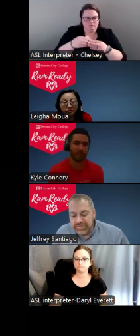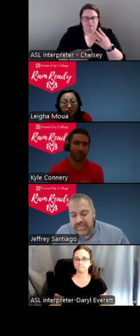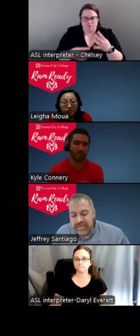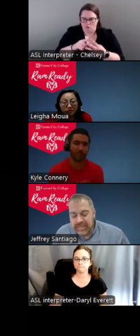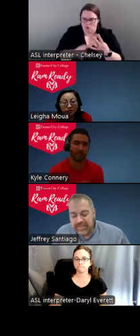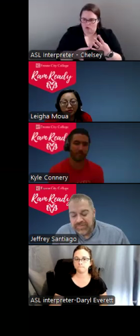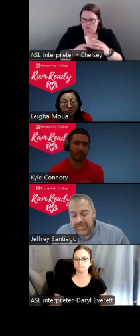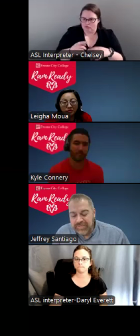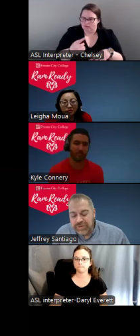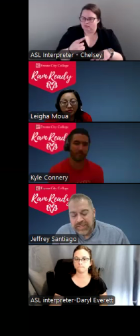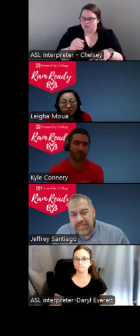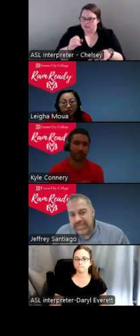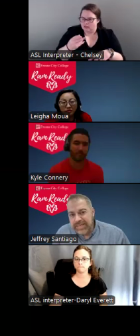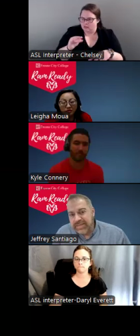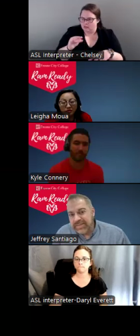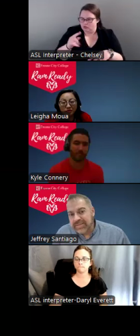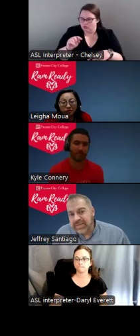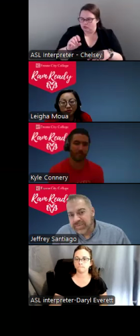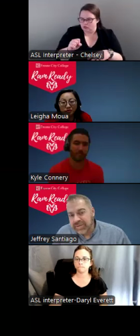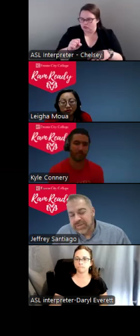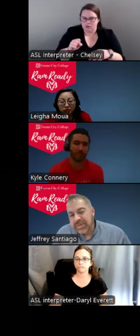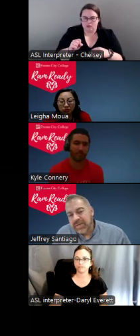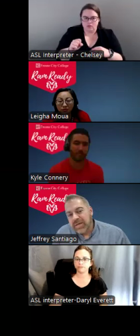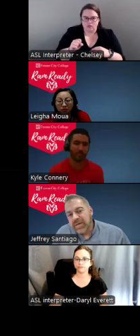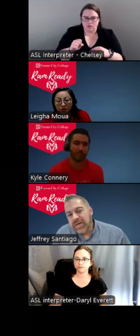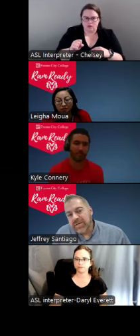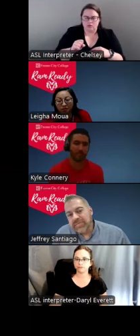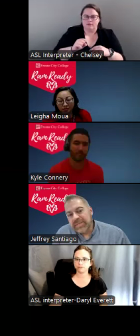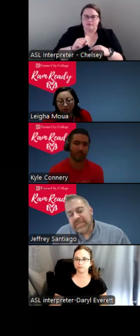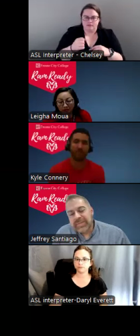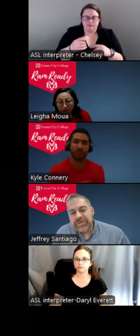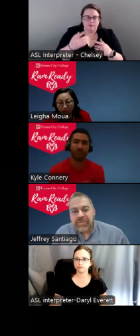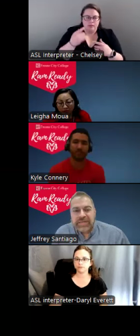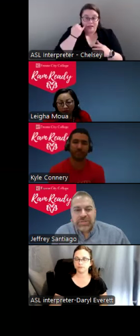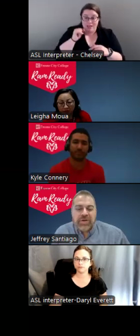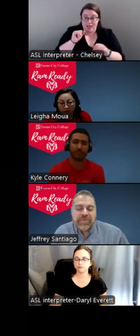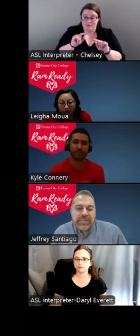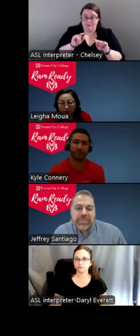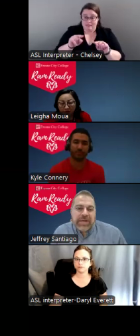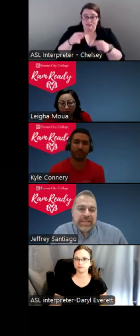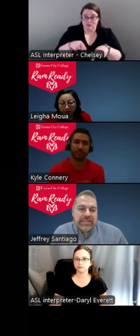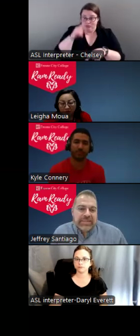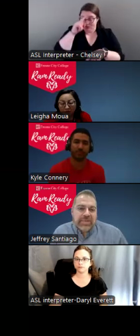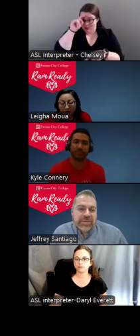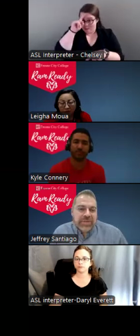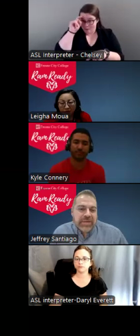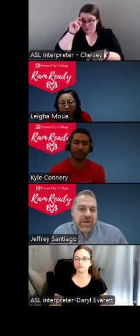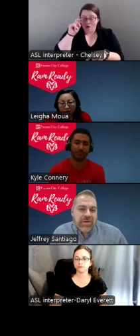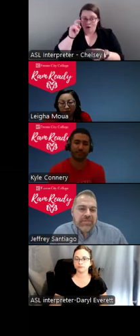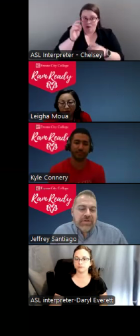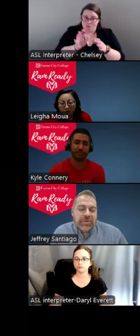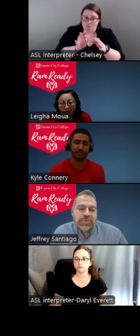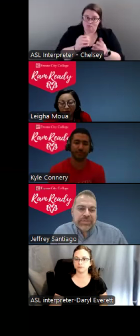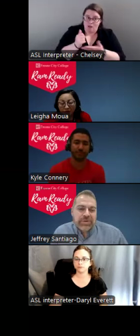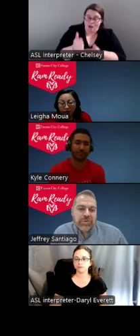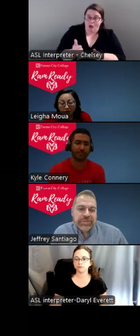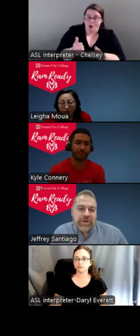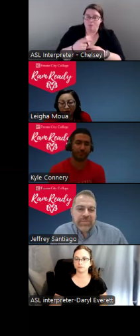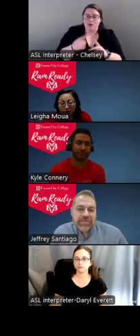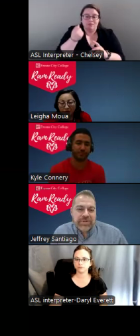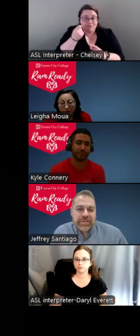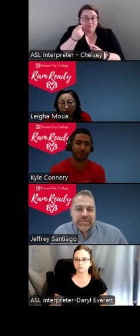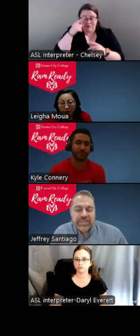And also, it's definitely, if you can attend in the summer, it's going to be to your advantage. However, keep in mind that in summer, not all of our courses